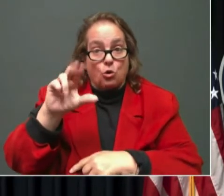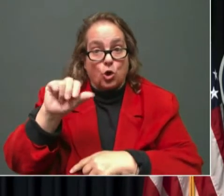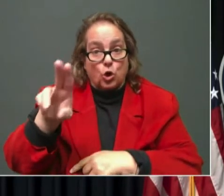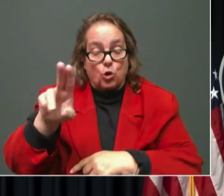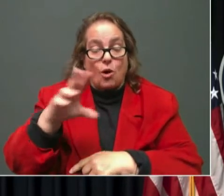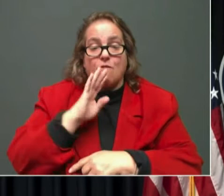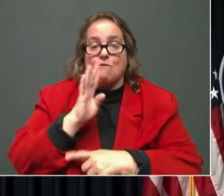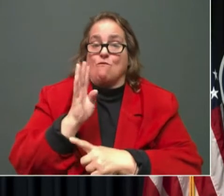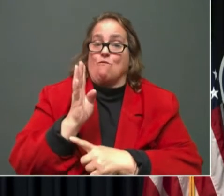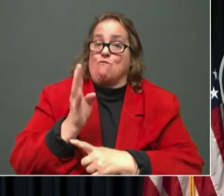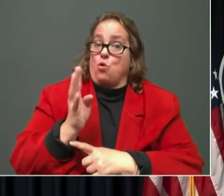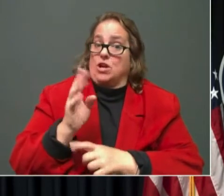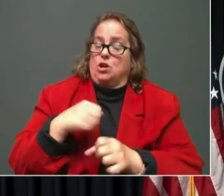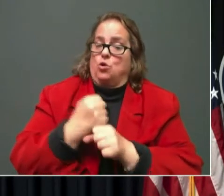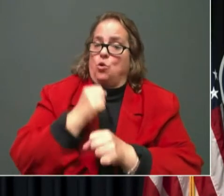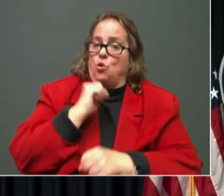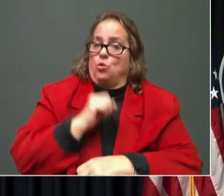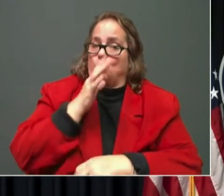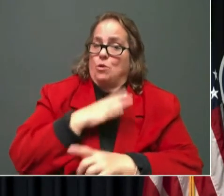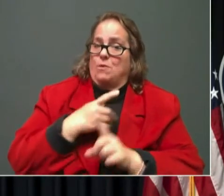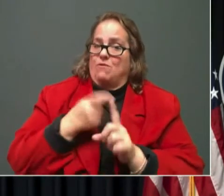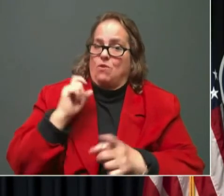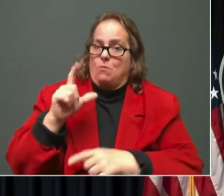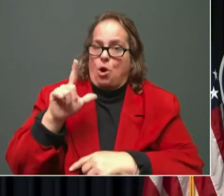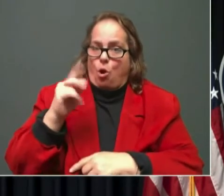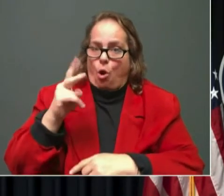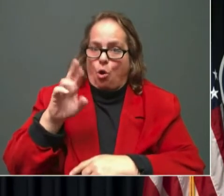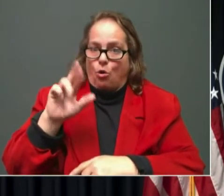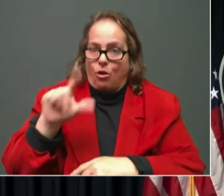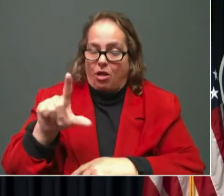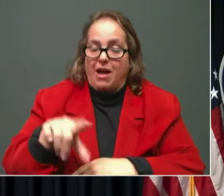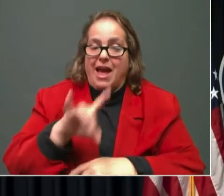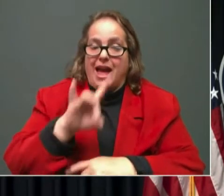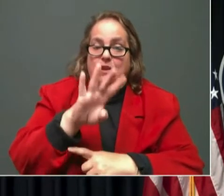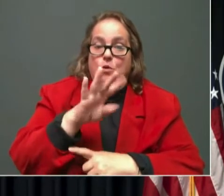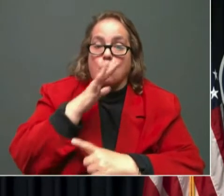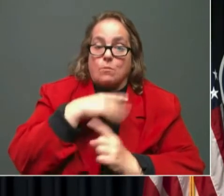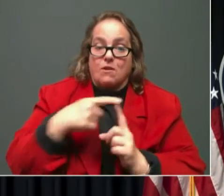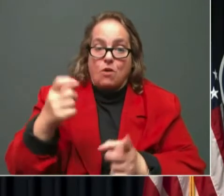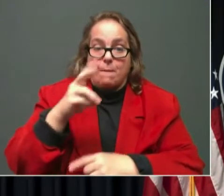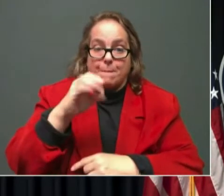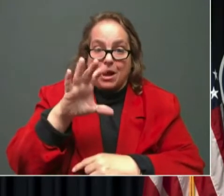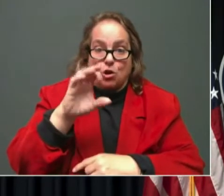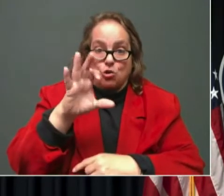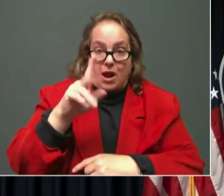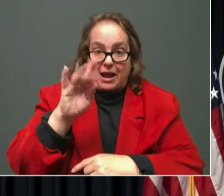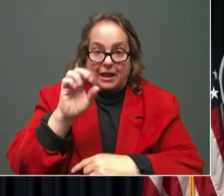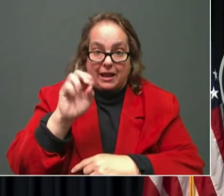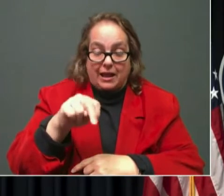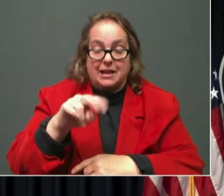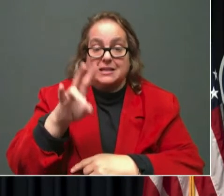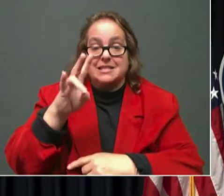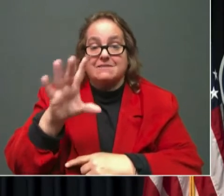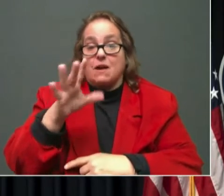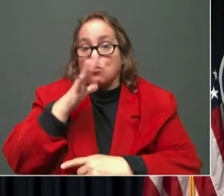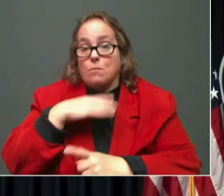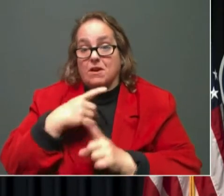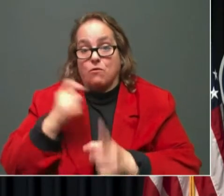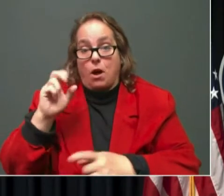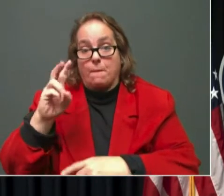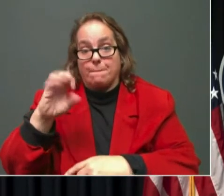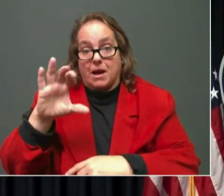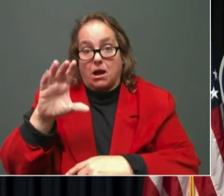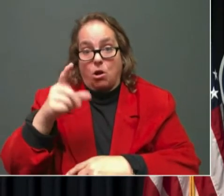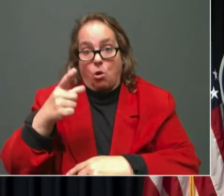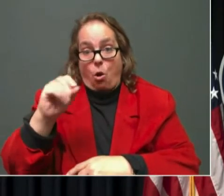Laurel, a 84-year-old woman from McCracken, a 75-year-old woman from McGoffin, a 93-year-old woman